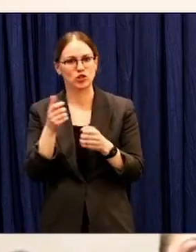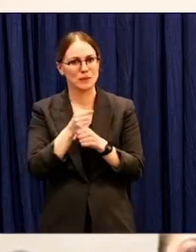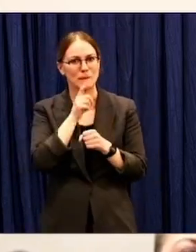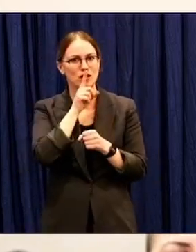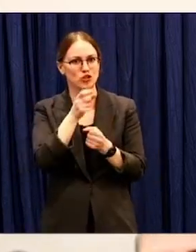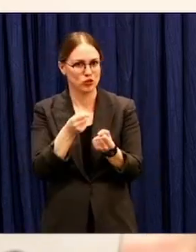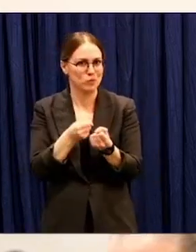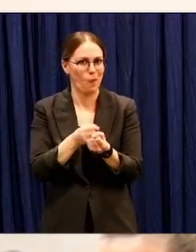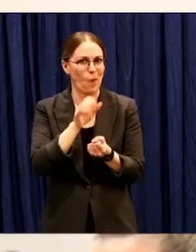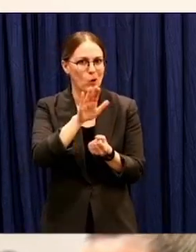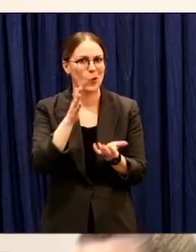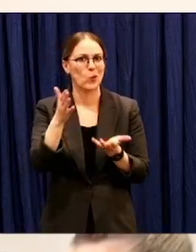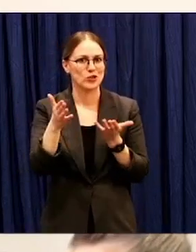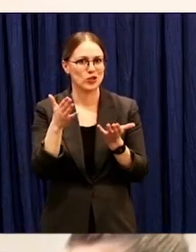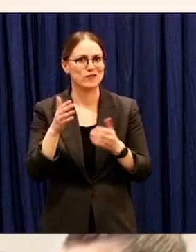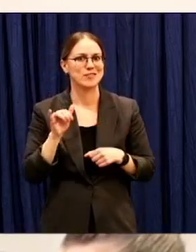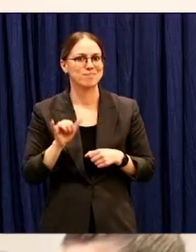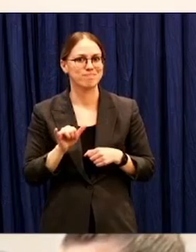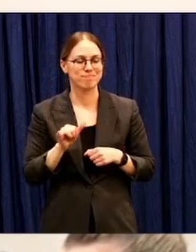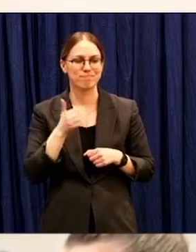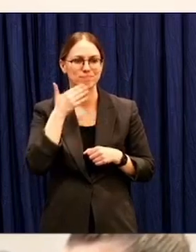services?